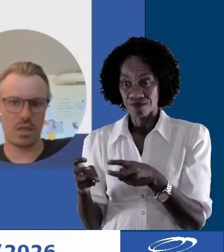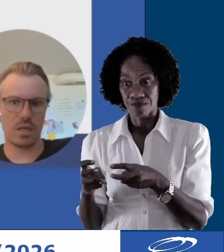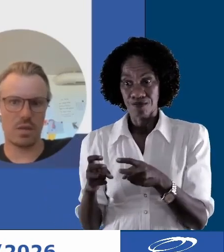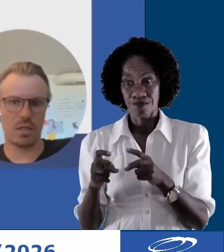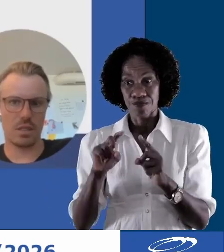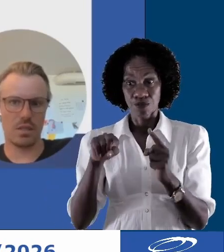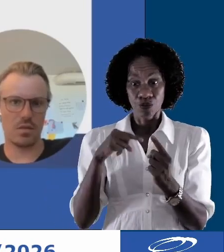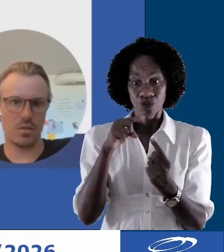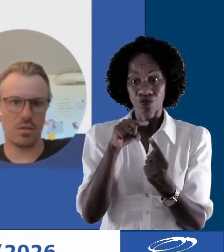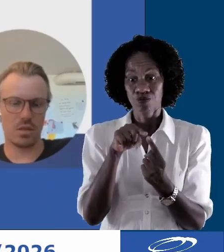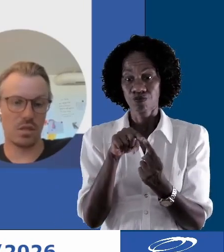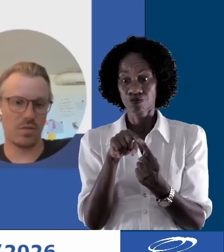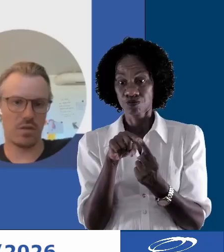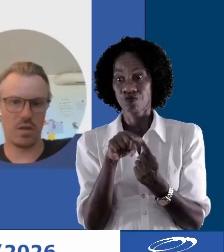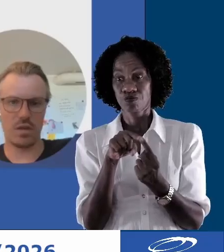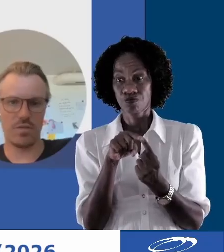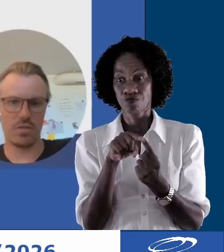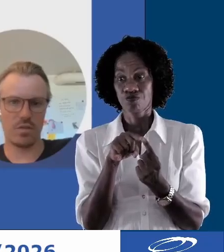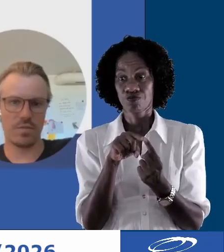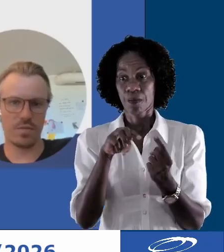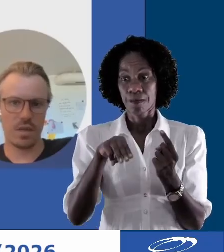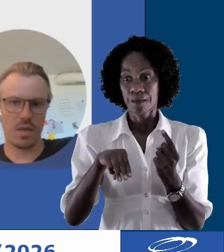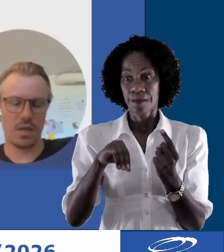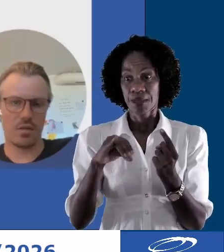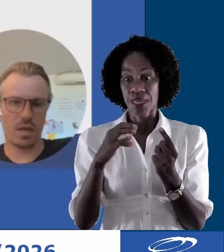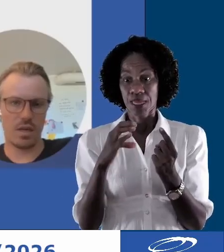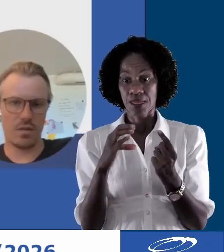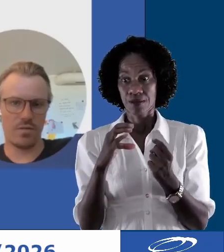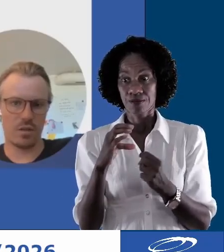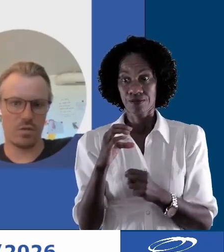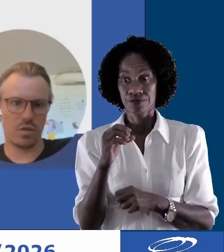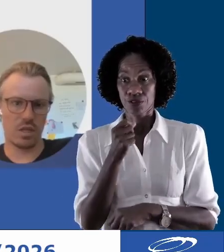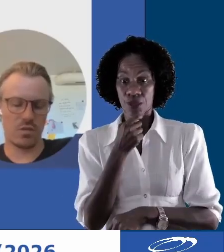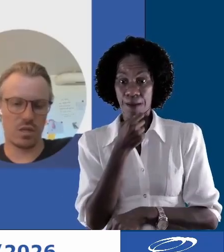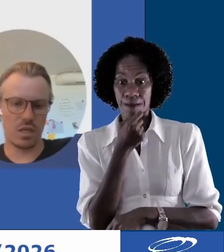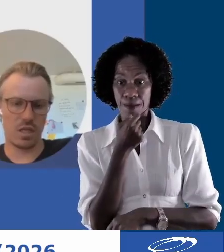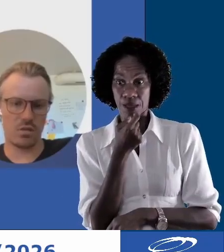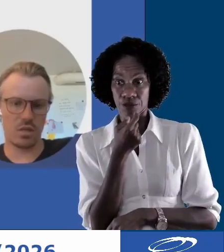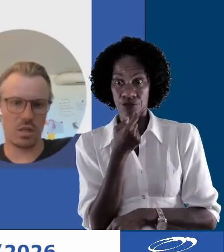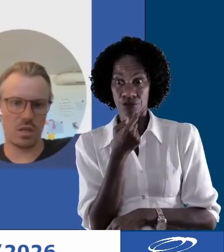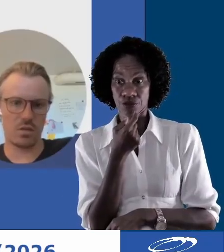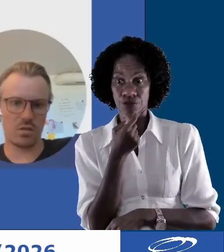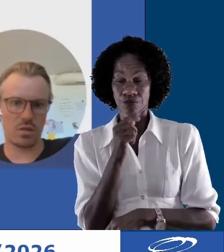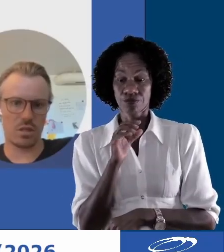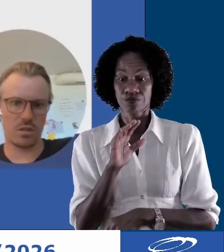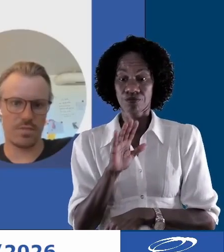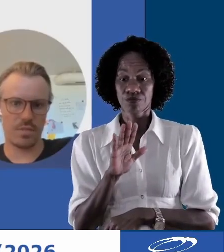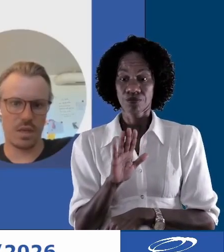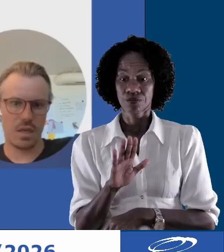planktonic MIC, or is it different in vivo? And are there any difference between intra and extracellular